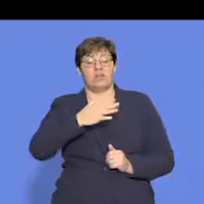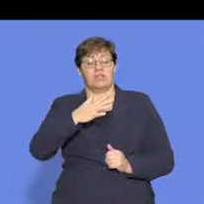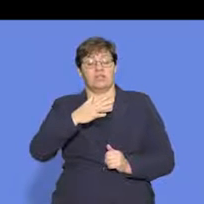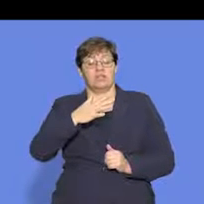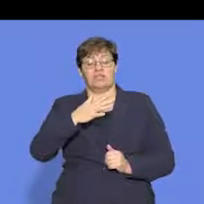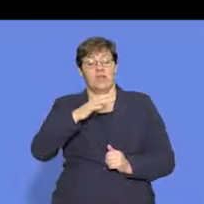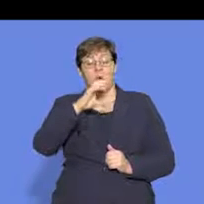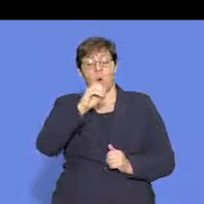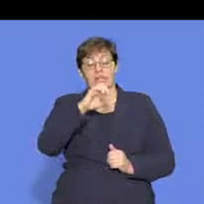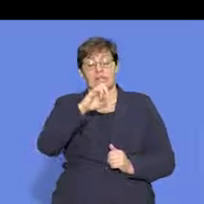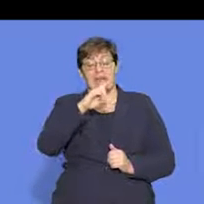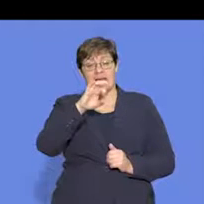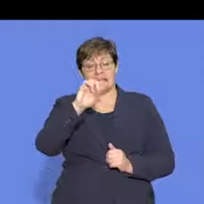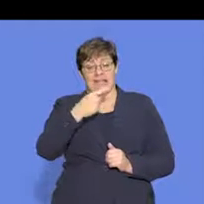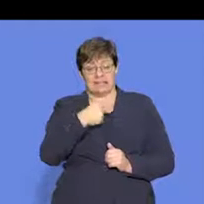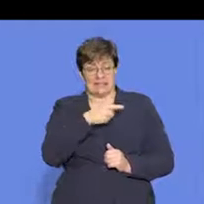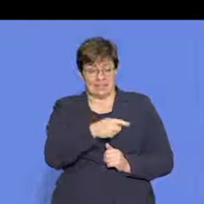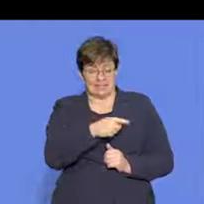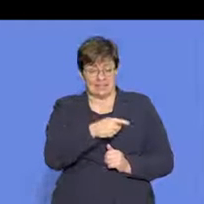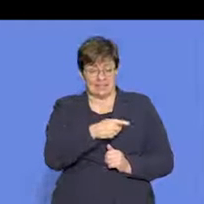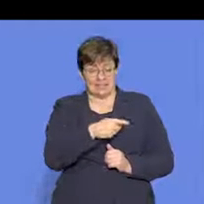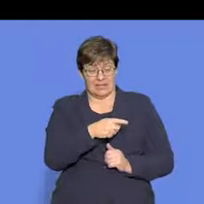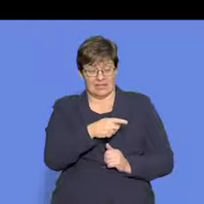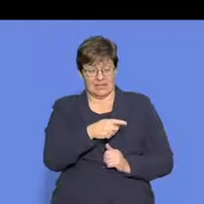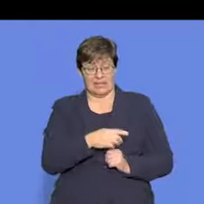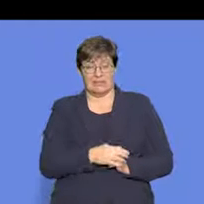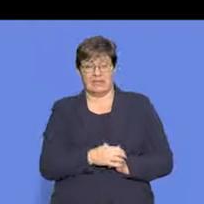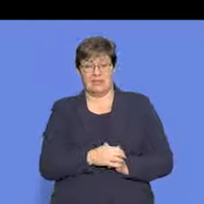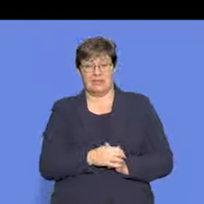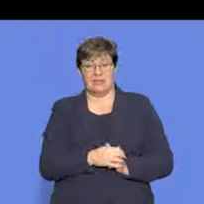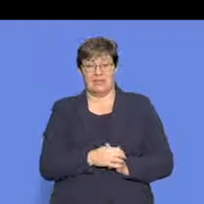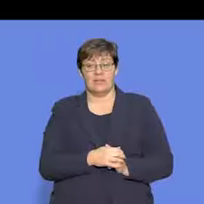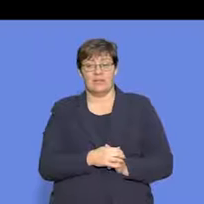the oxidizing agent.